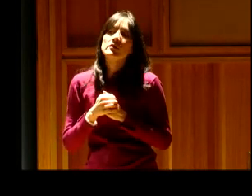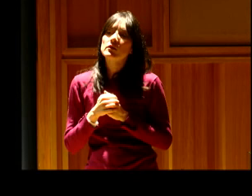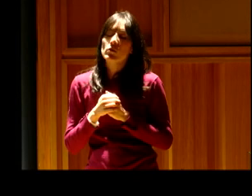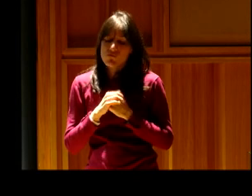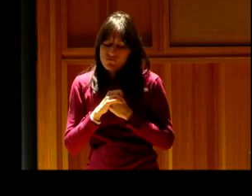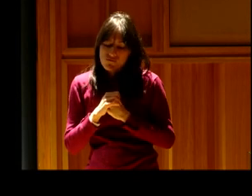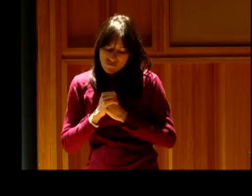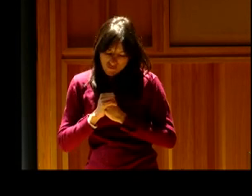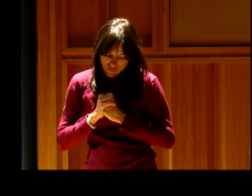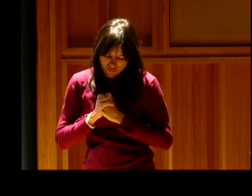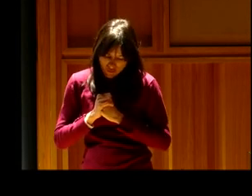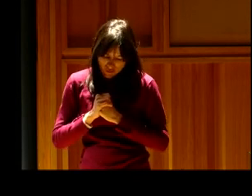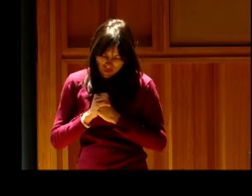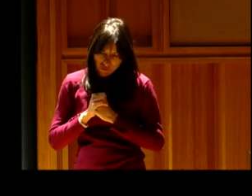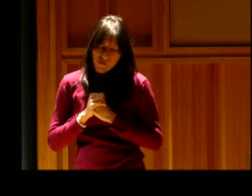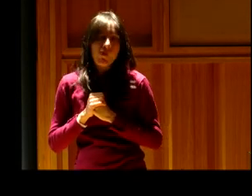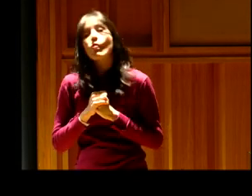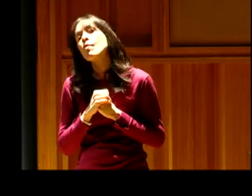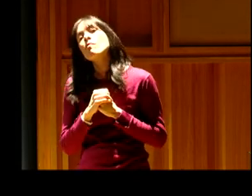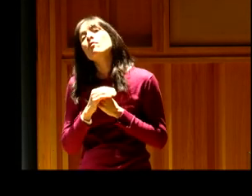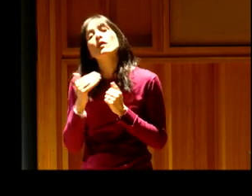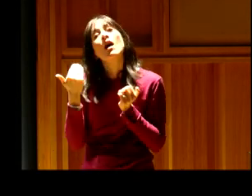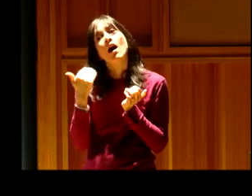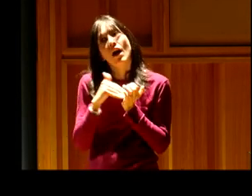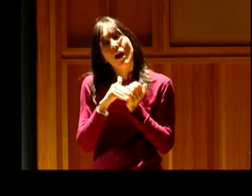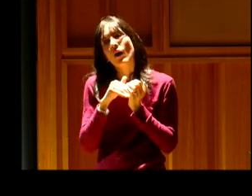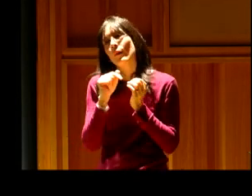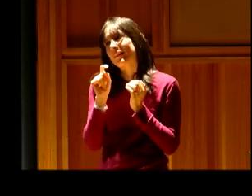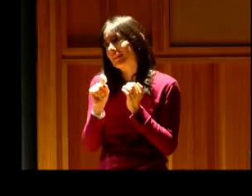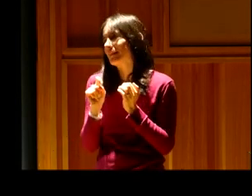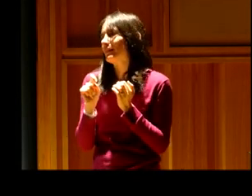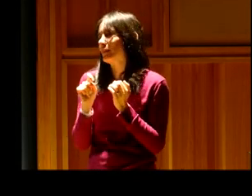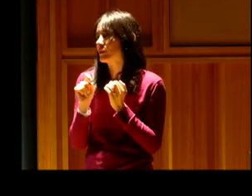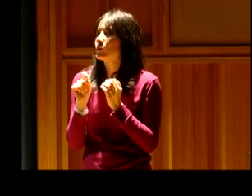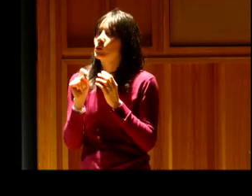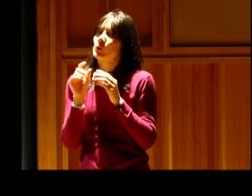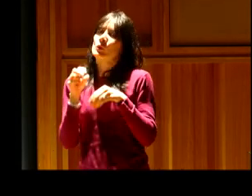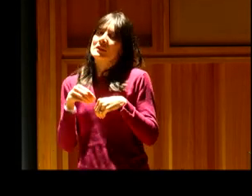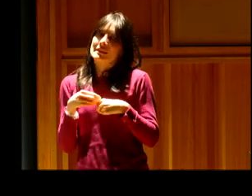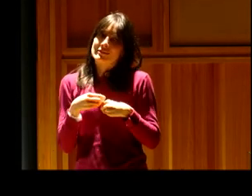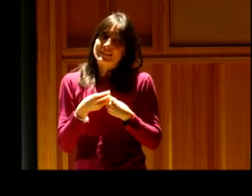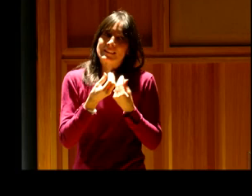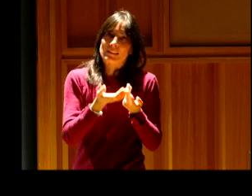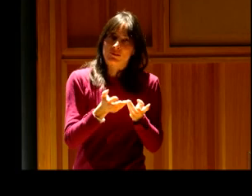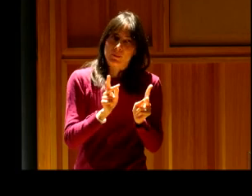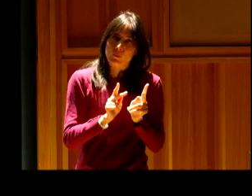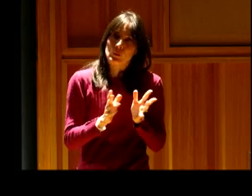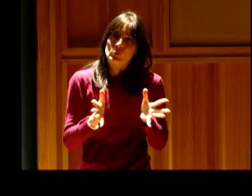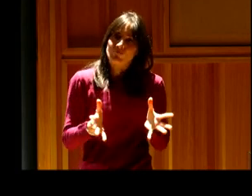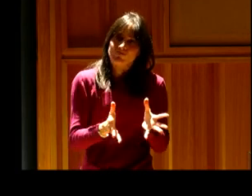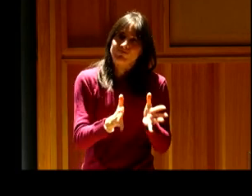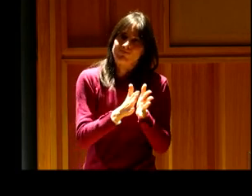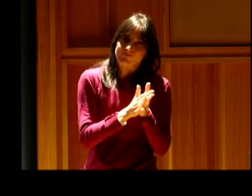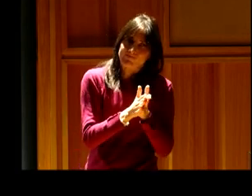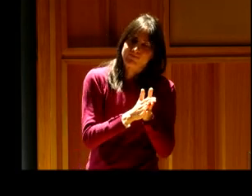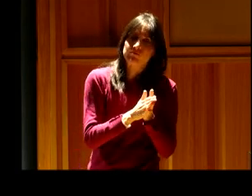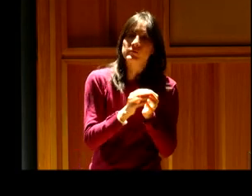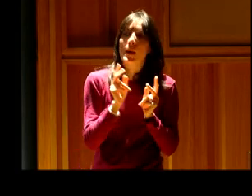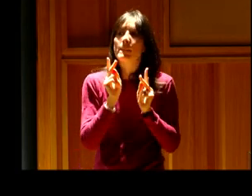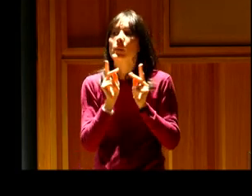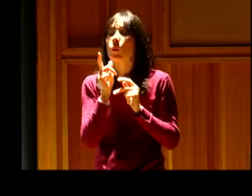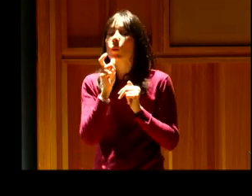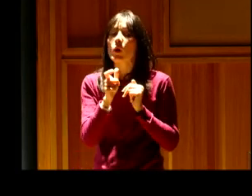need to do. It's about getting the incentives in place. It's about helping people who are moderate and